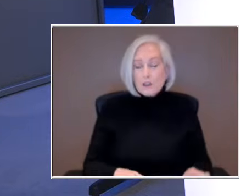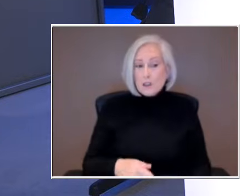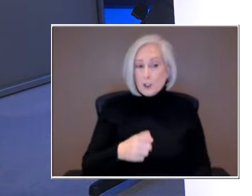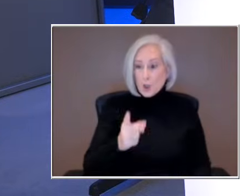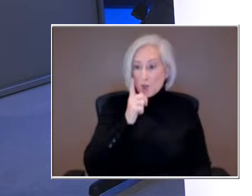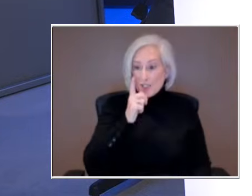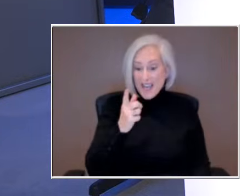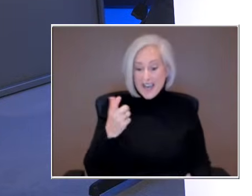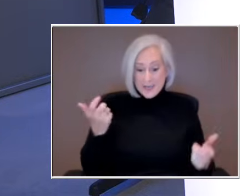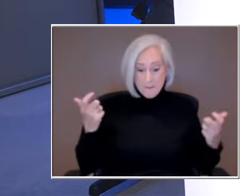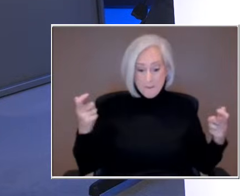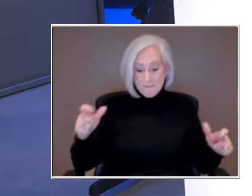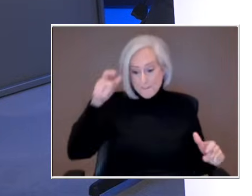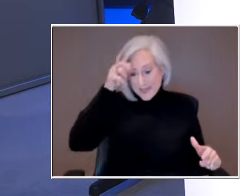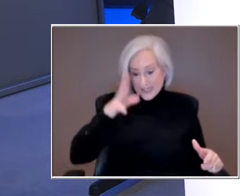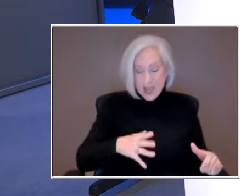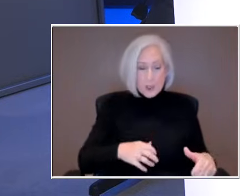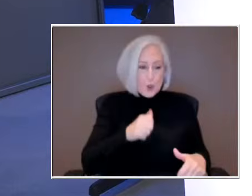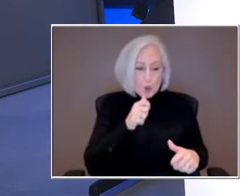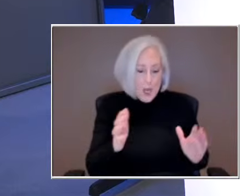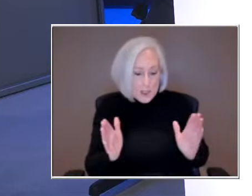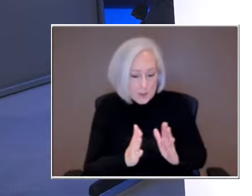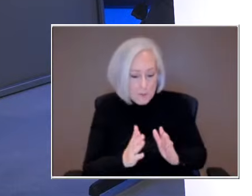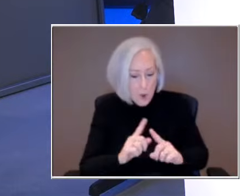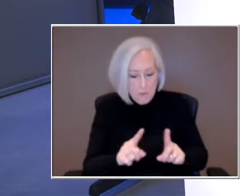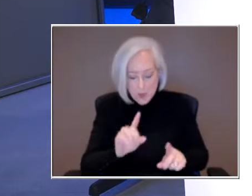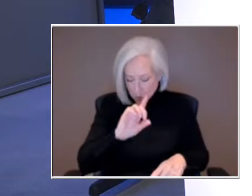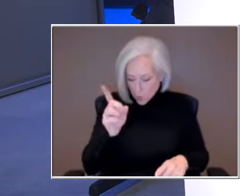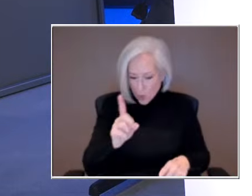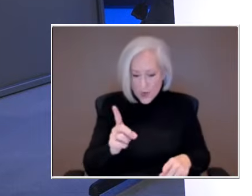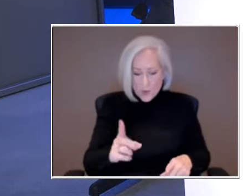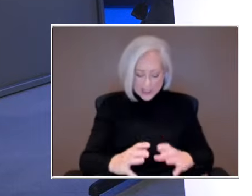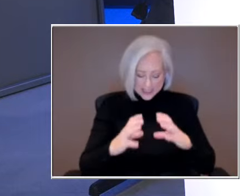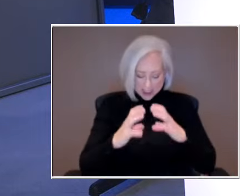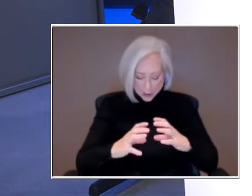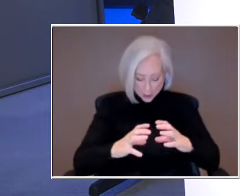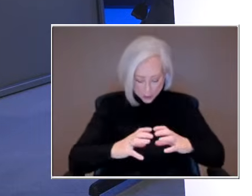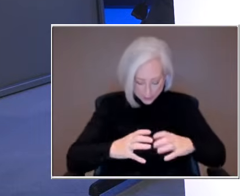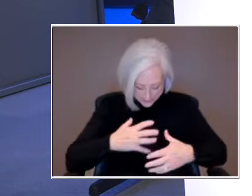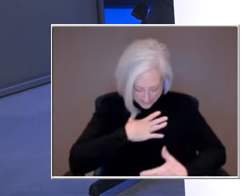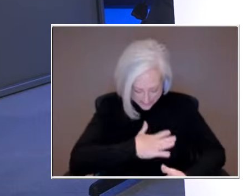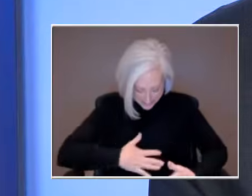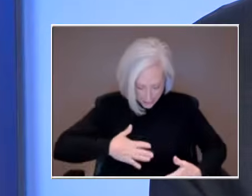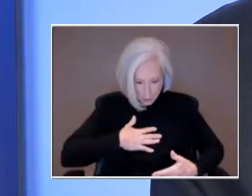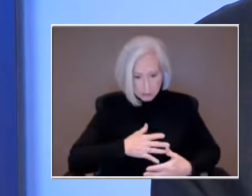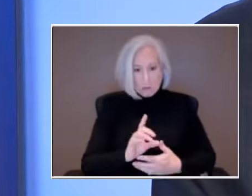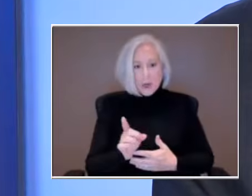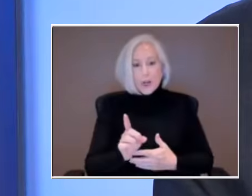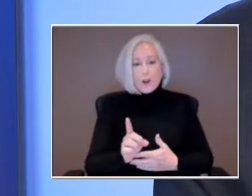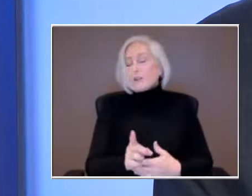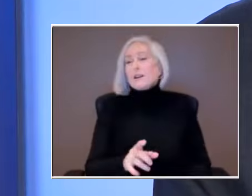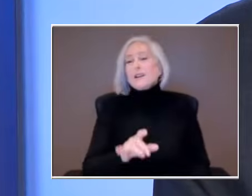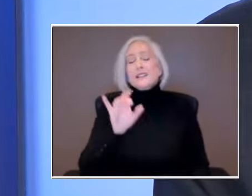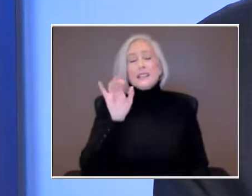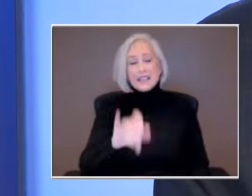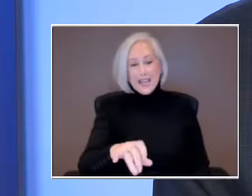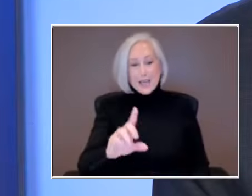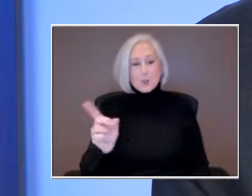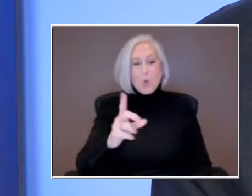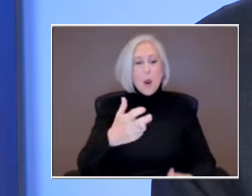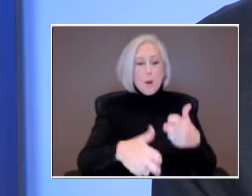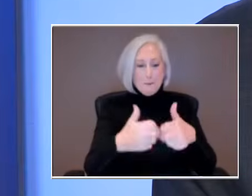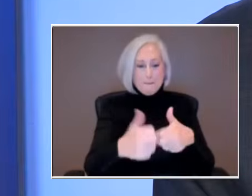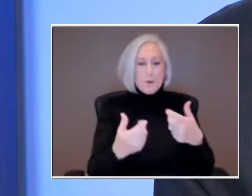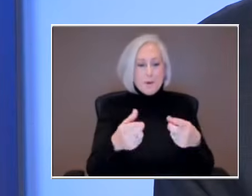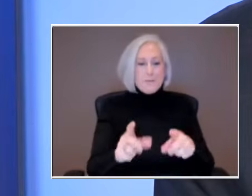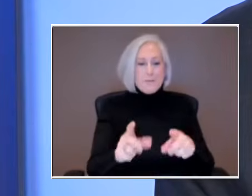small guy, but where would that even go? A large softball. You're a runner. I think that's kind of where it came into play in the latter part